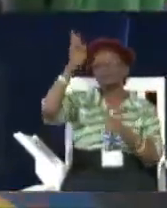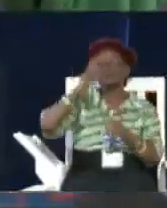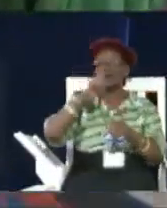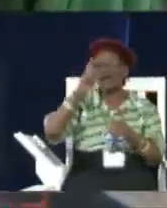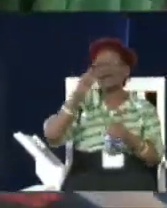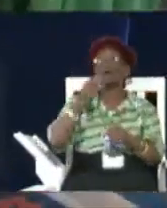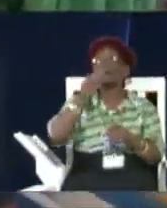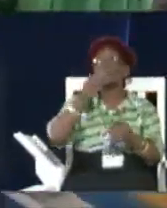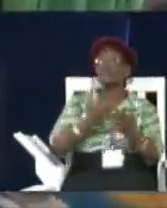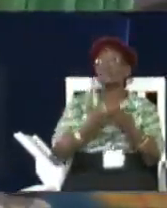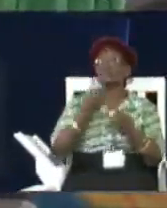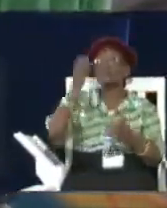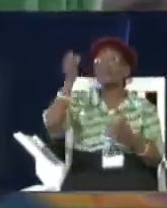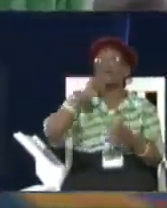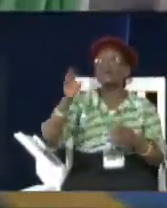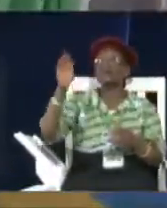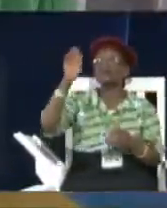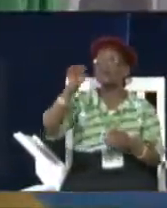like you.